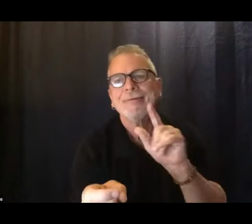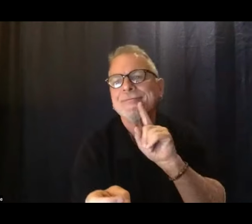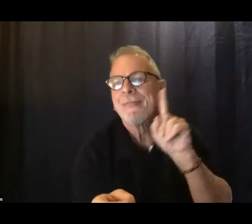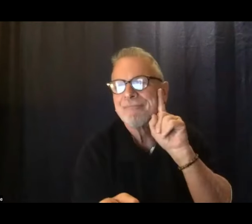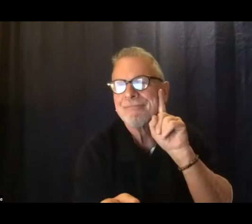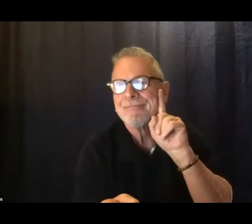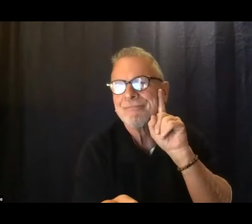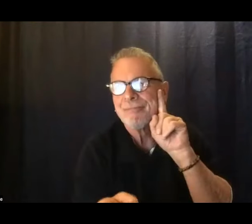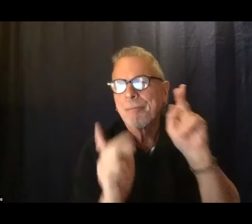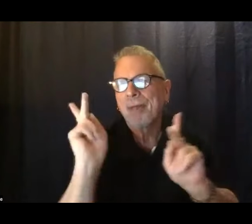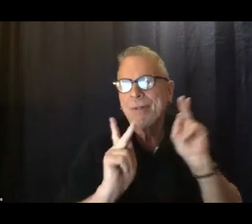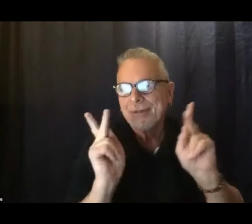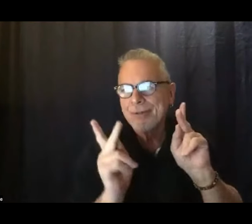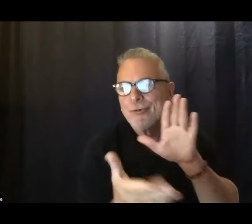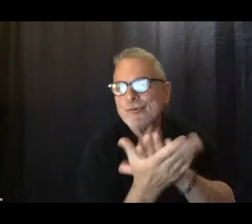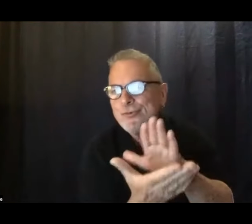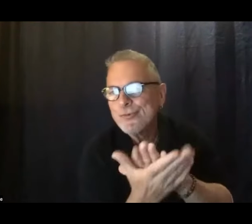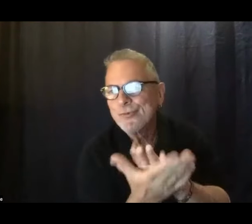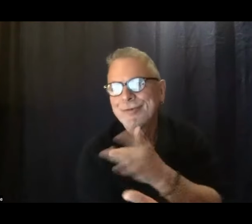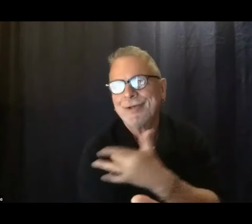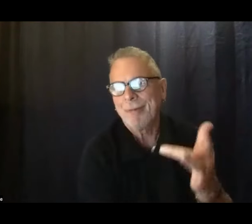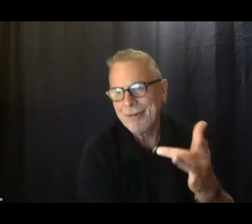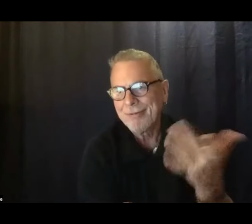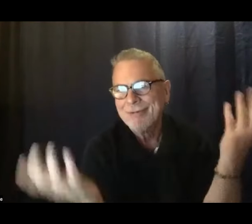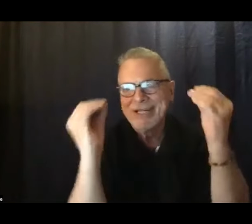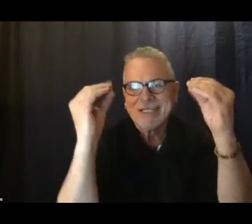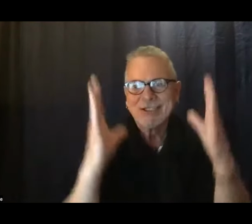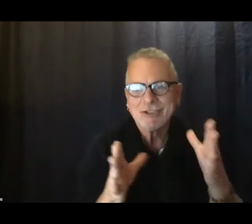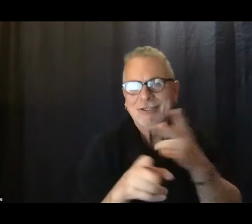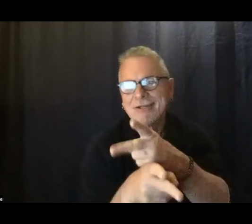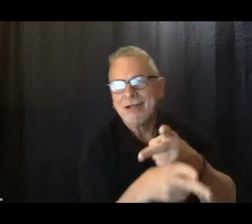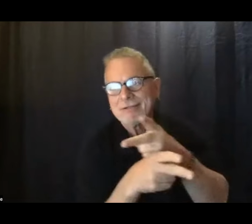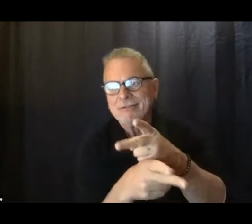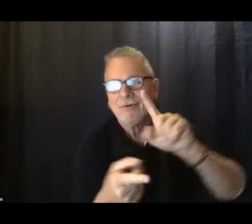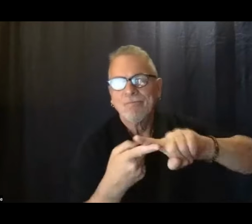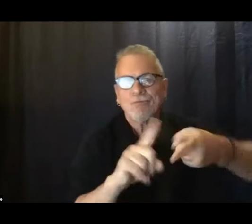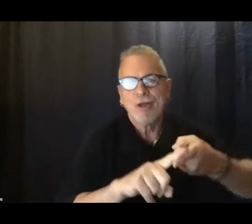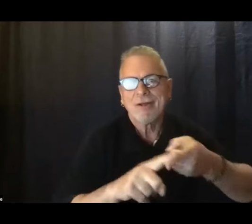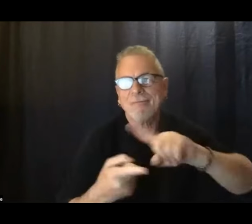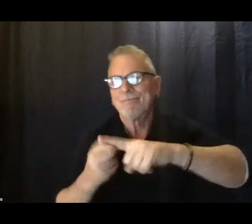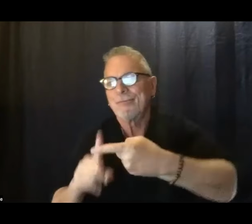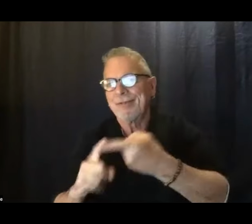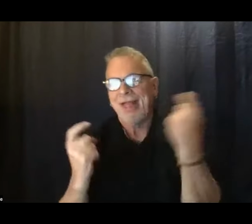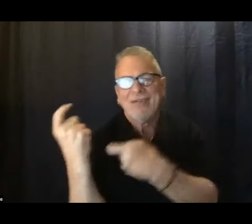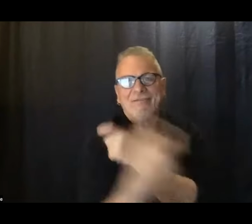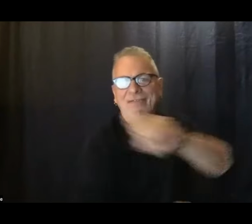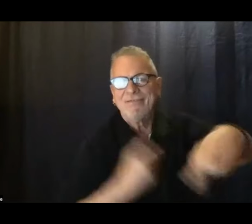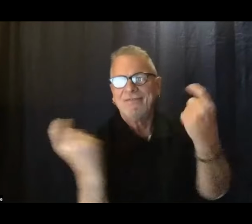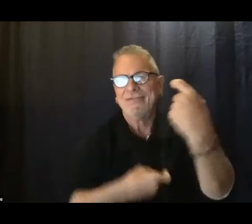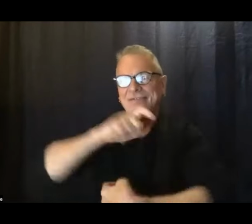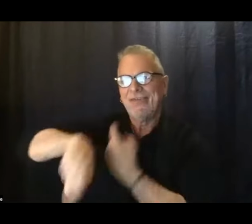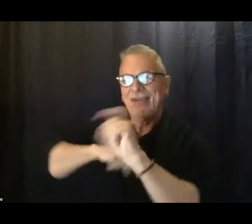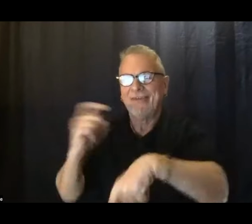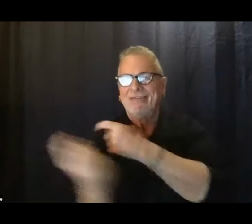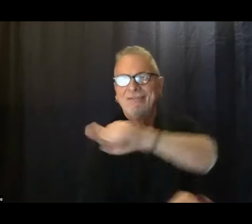names are typically, as many of you know, given by deaf individuals at deaf schools. Maybe teachers,